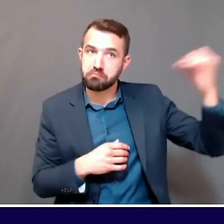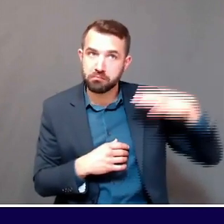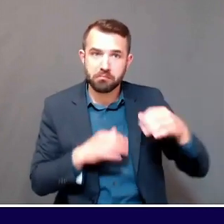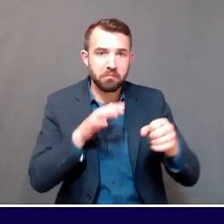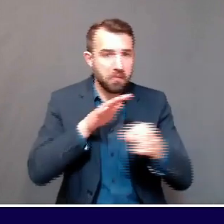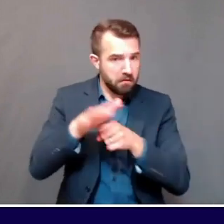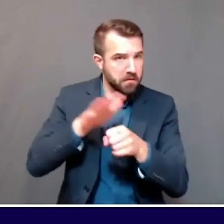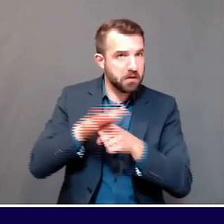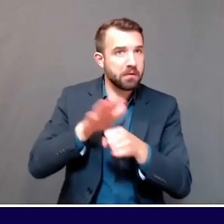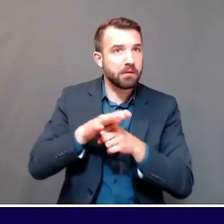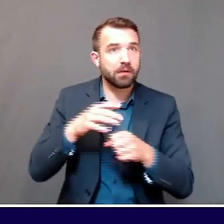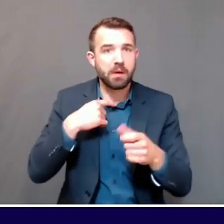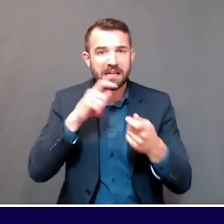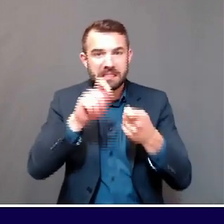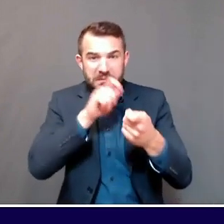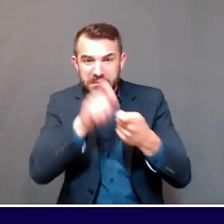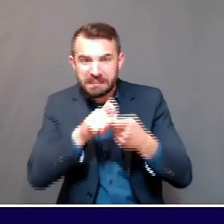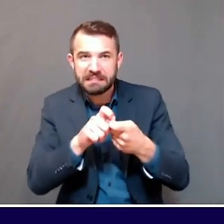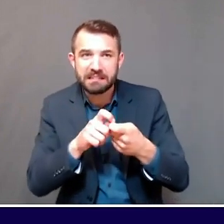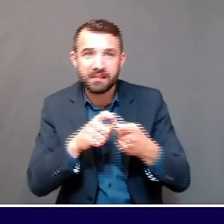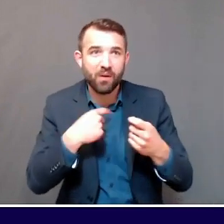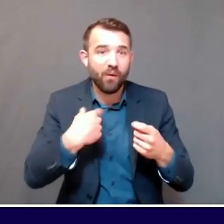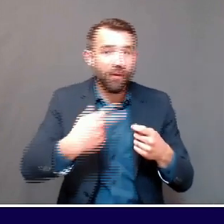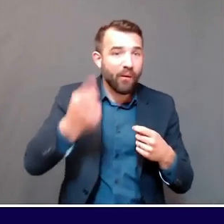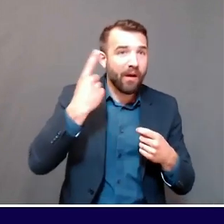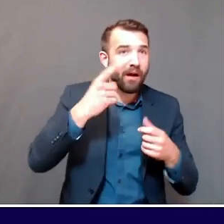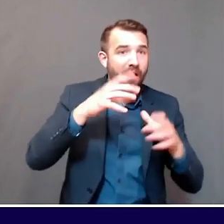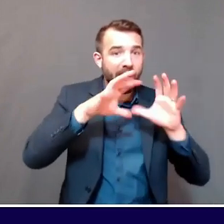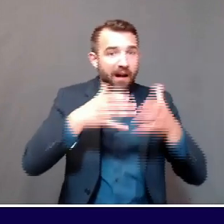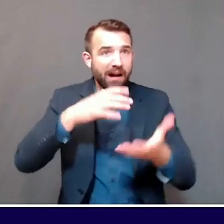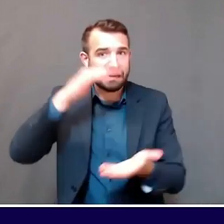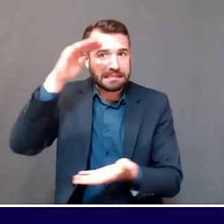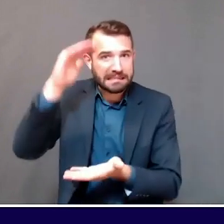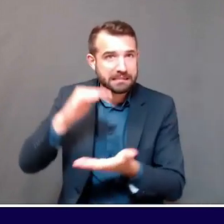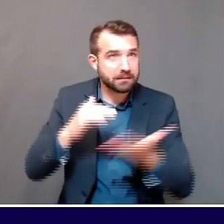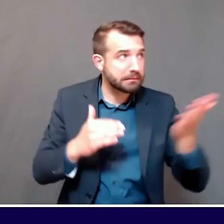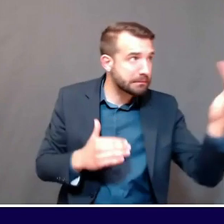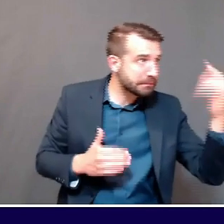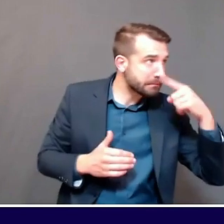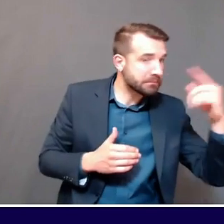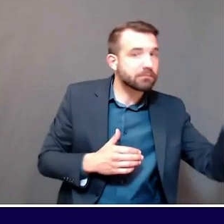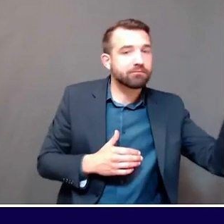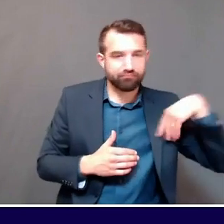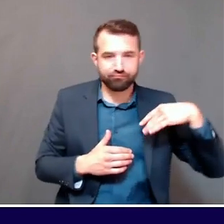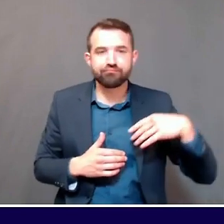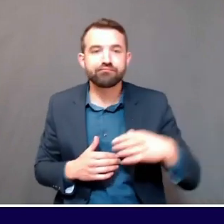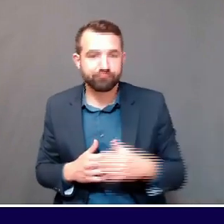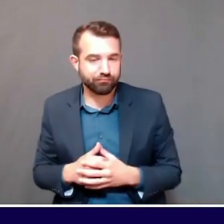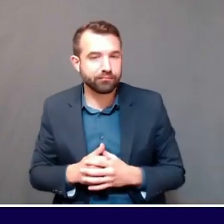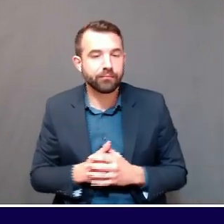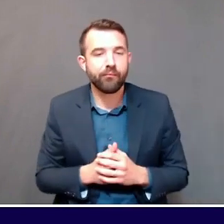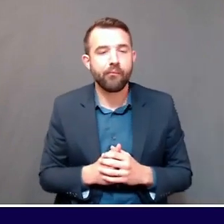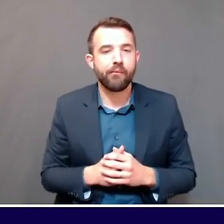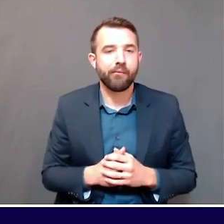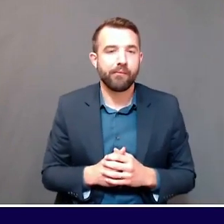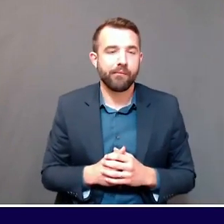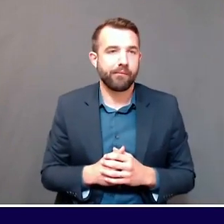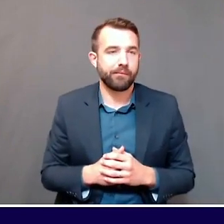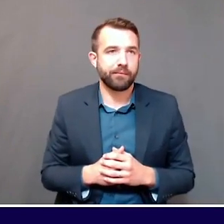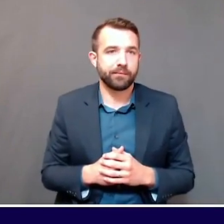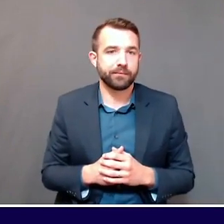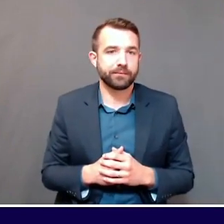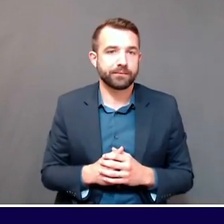in specific requests for particular pieces that we've been running low on. We've gotten answers from them. I say all